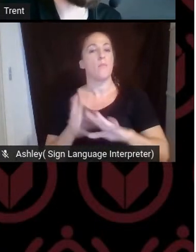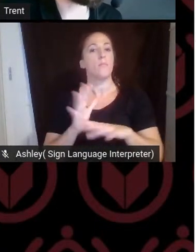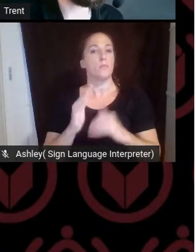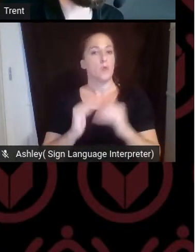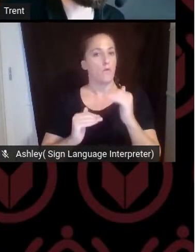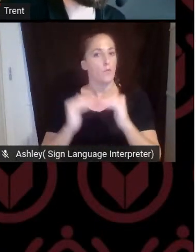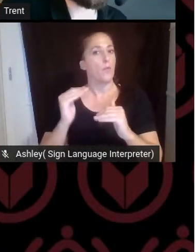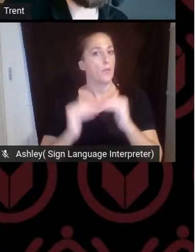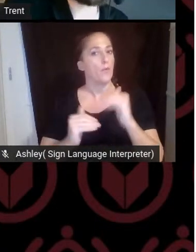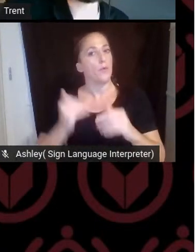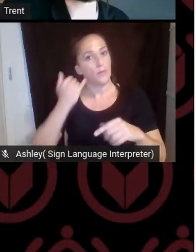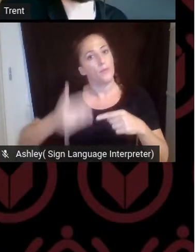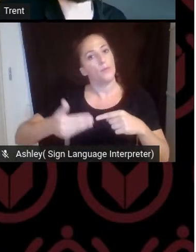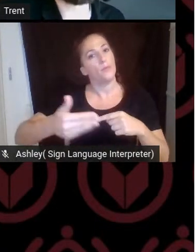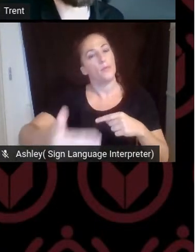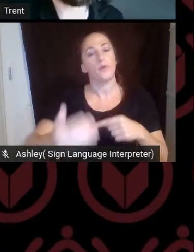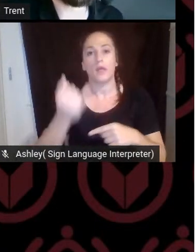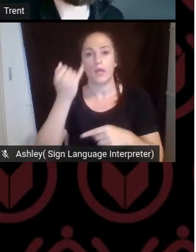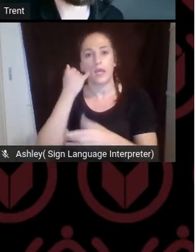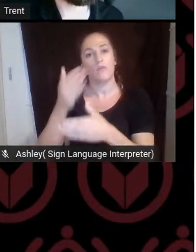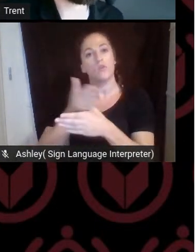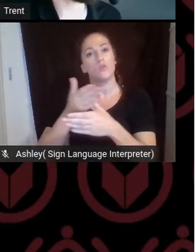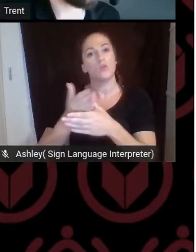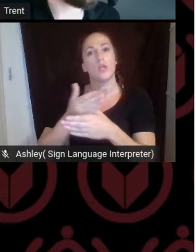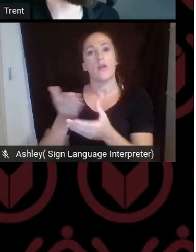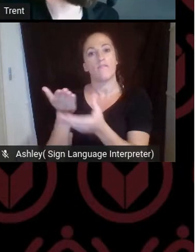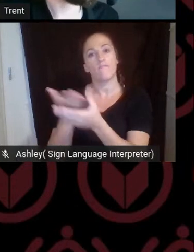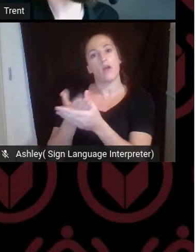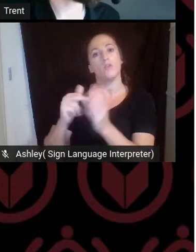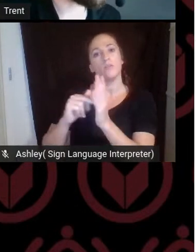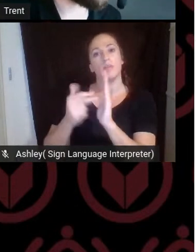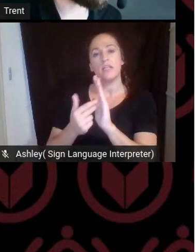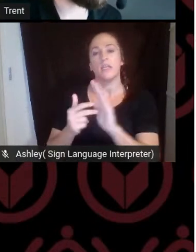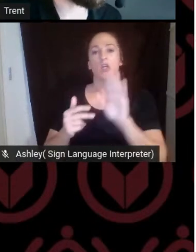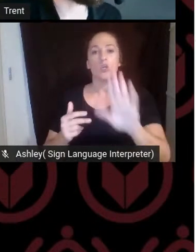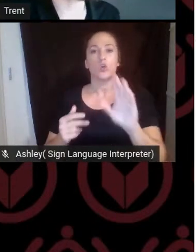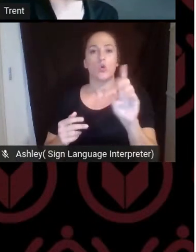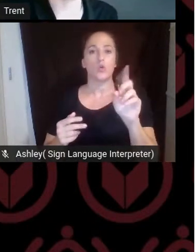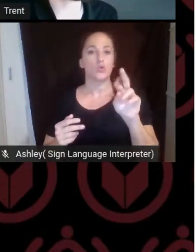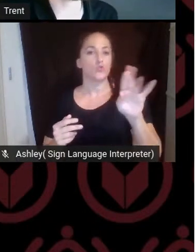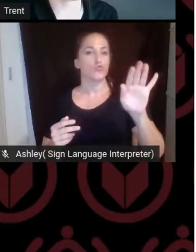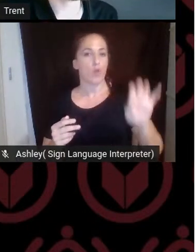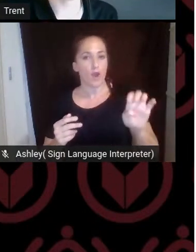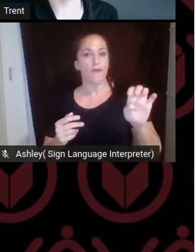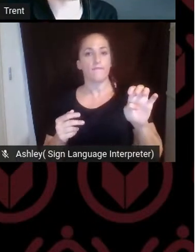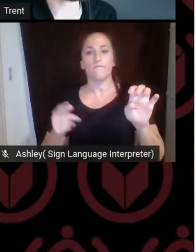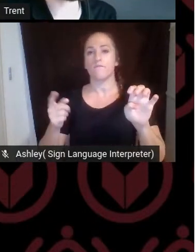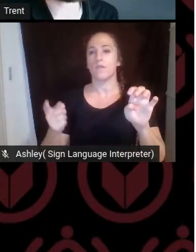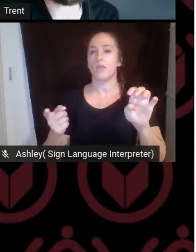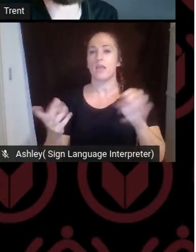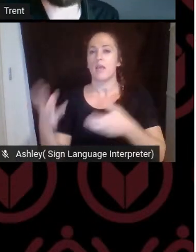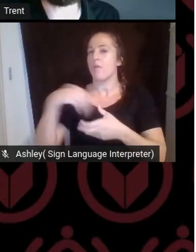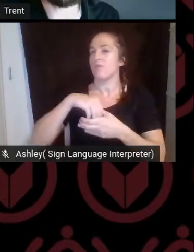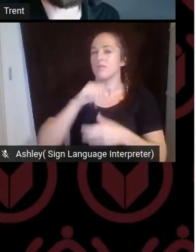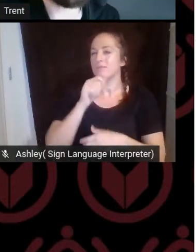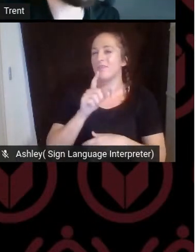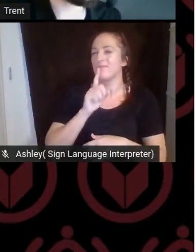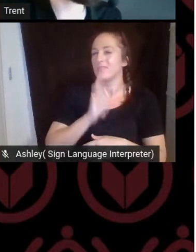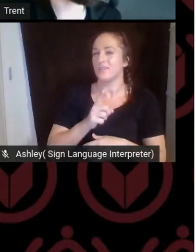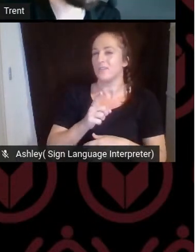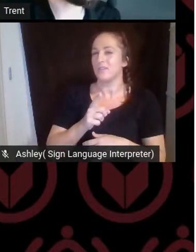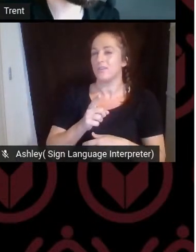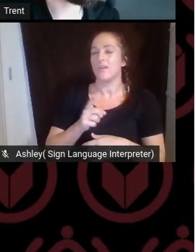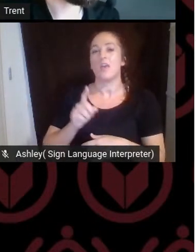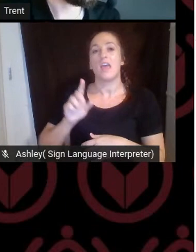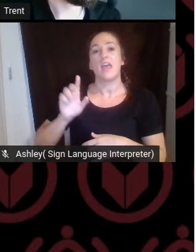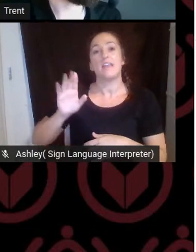share files with you, they're not necessarily a part of your drive. There's a section for them in your drive, but you don't really have ownership over